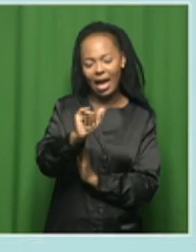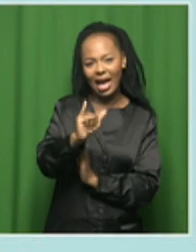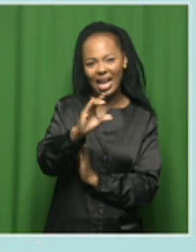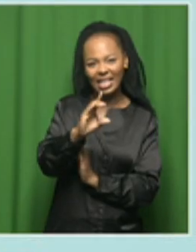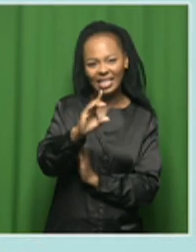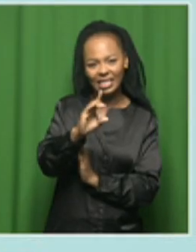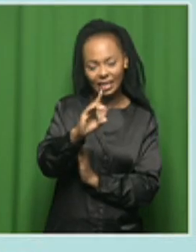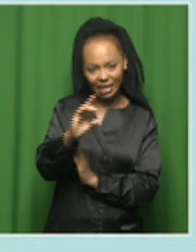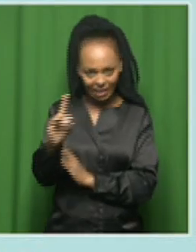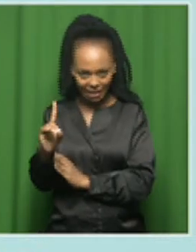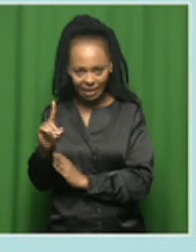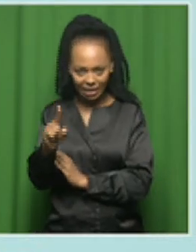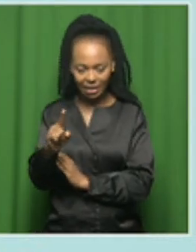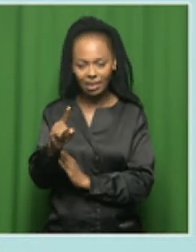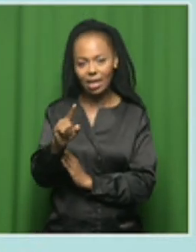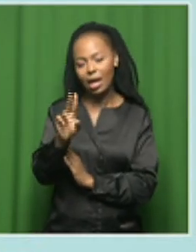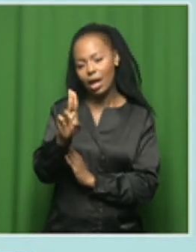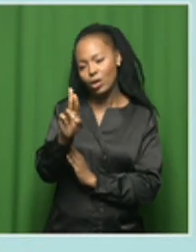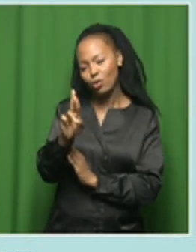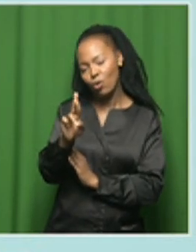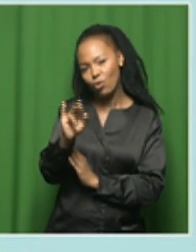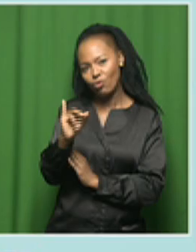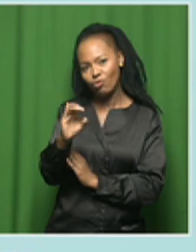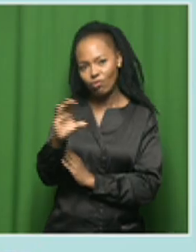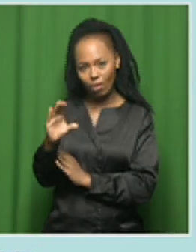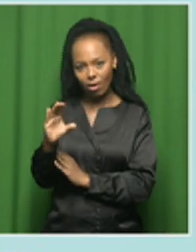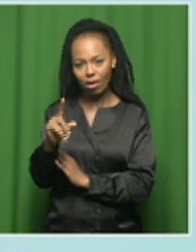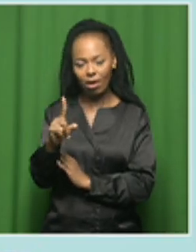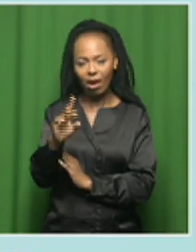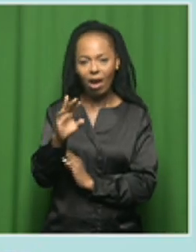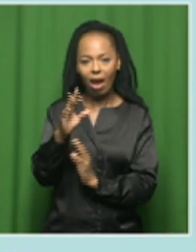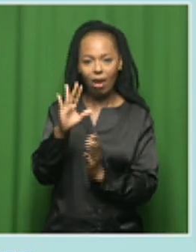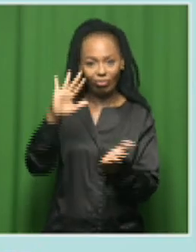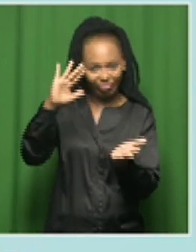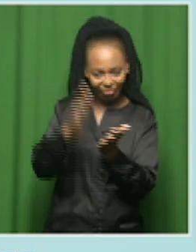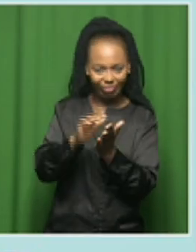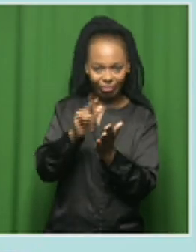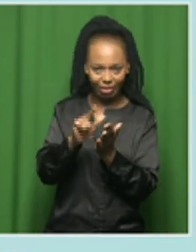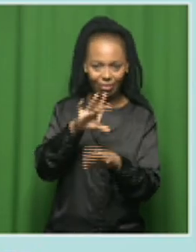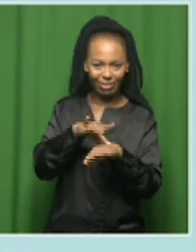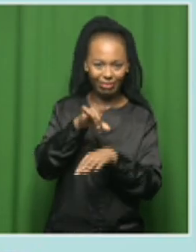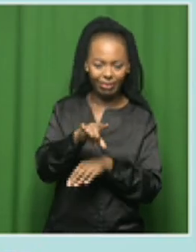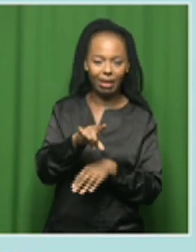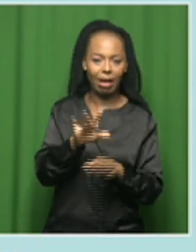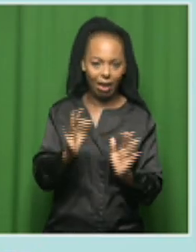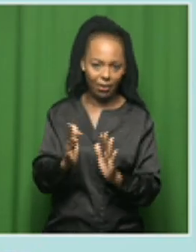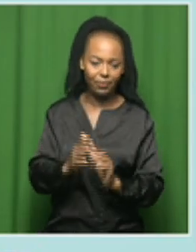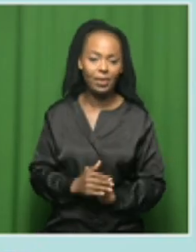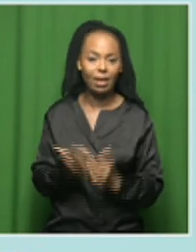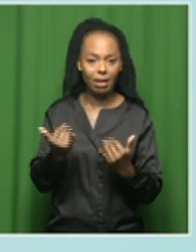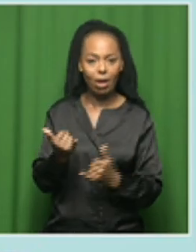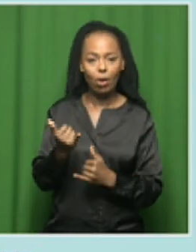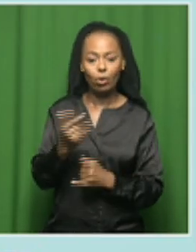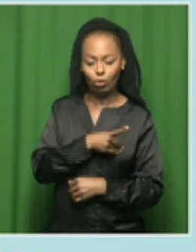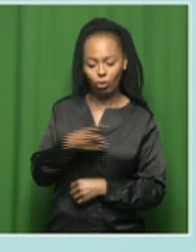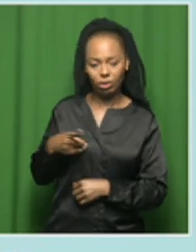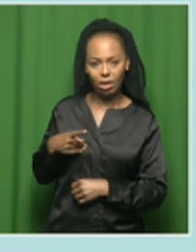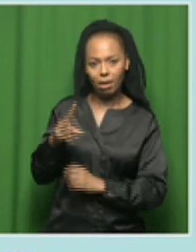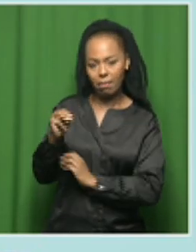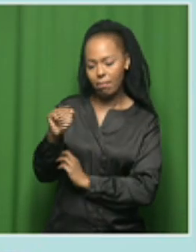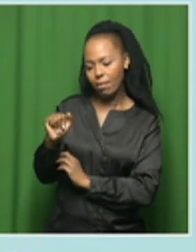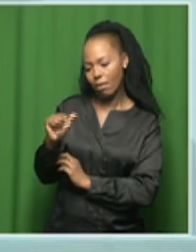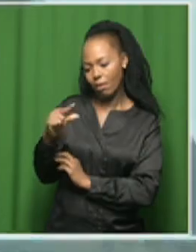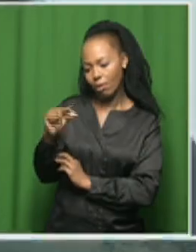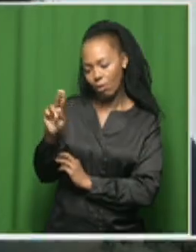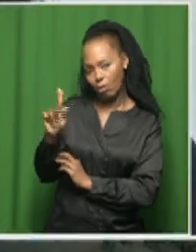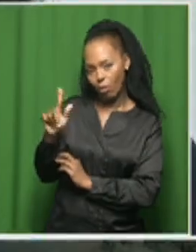you experience gout attacks in the future. So to discuss this, we are joined by Doctor Anelisiwe Magula, and